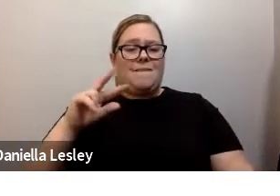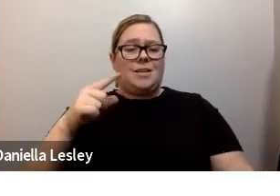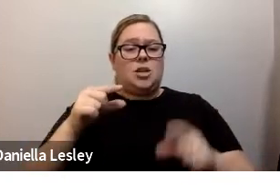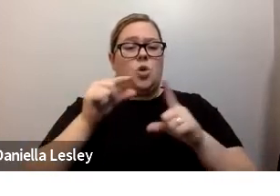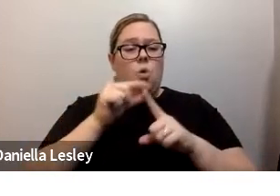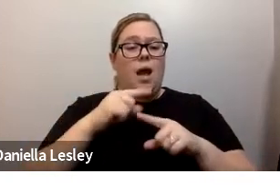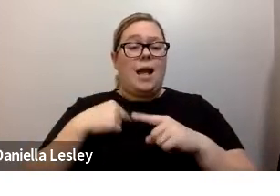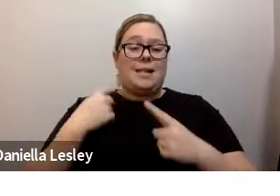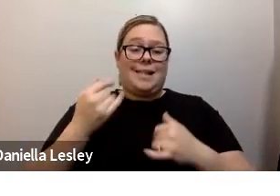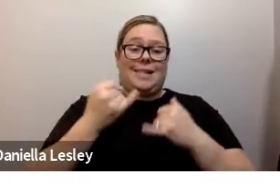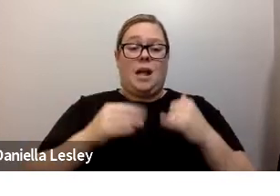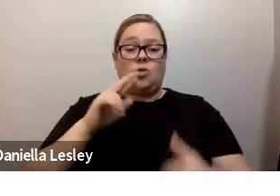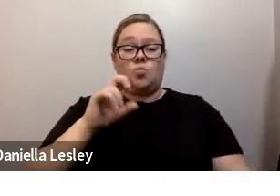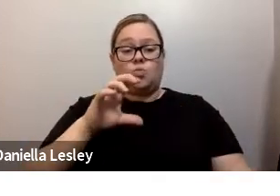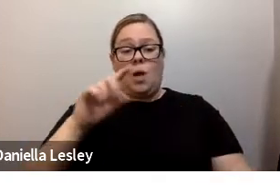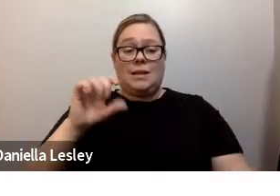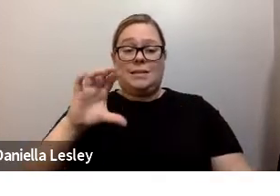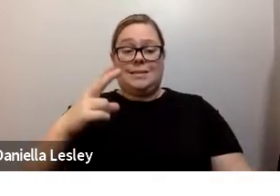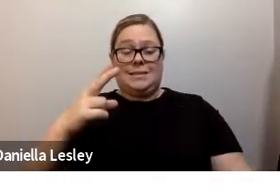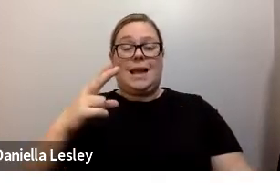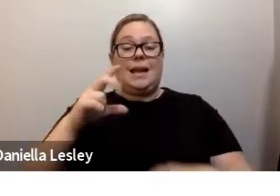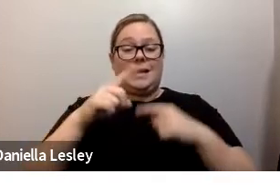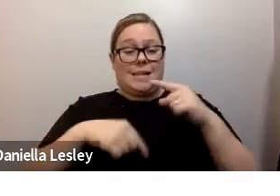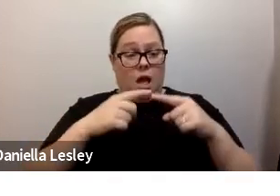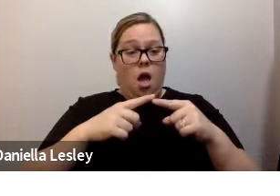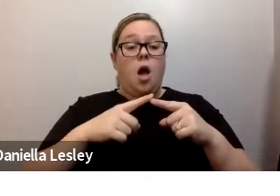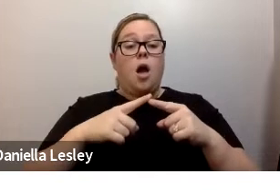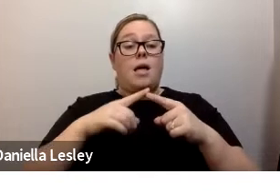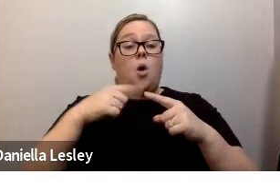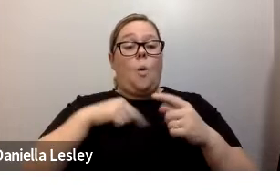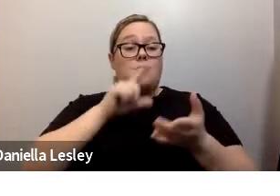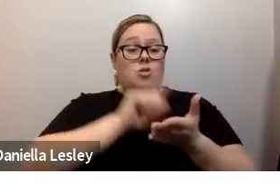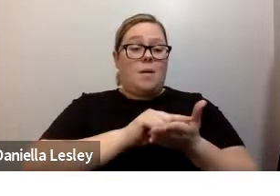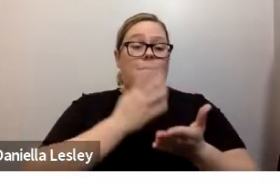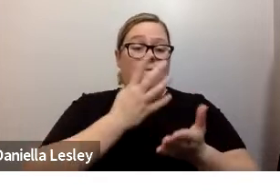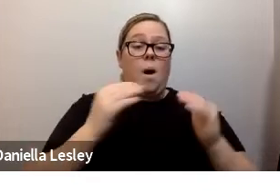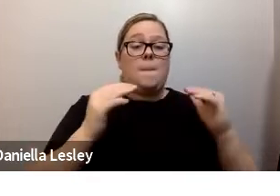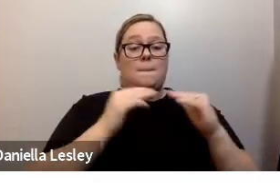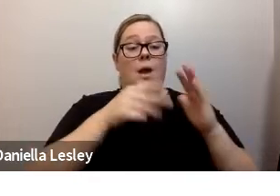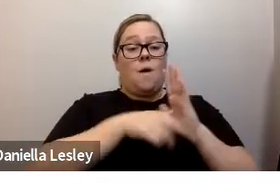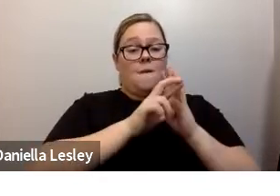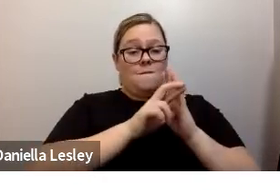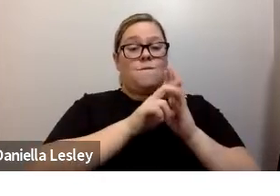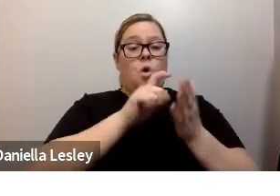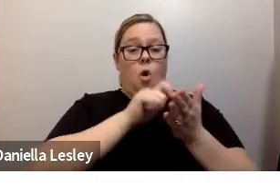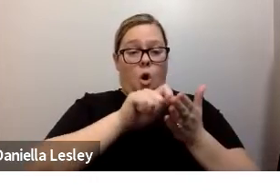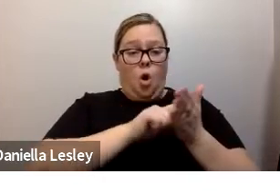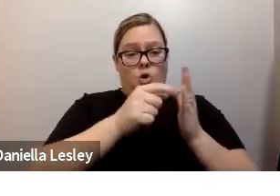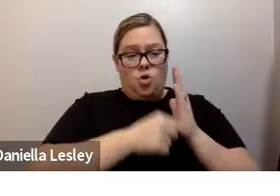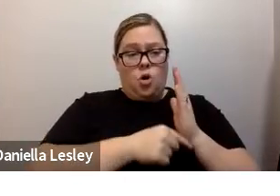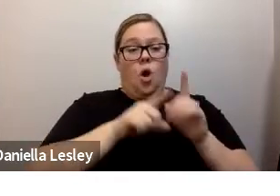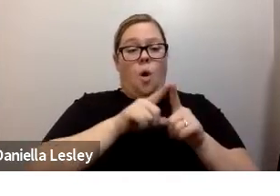cycle. From that work, we published 4 peer-reviewed journal articles and currently have a scoping paper under